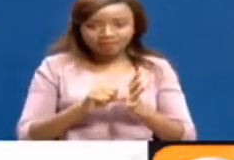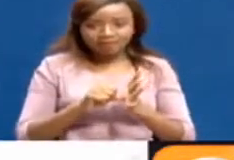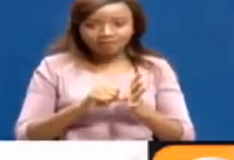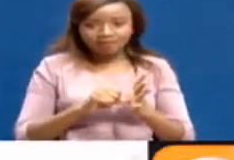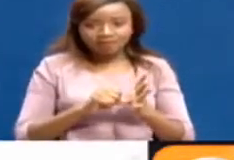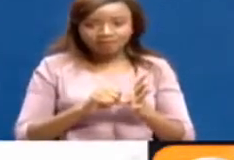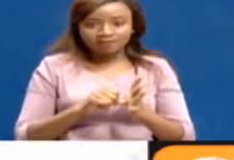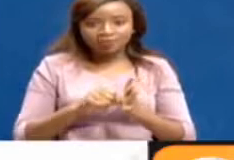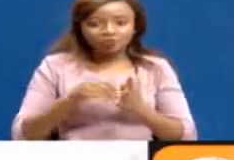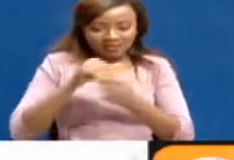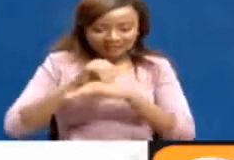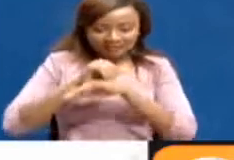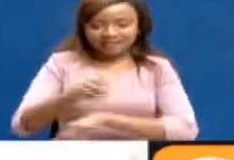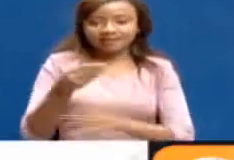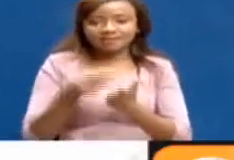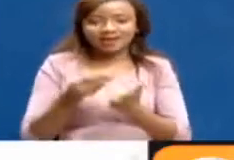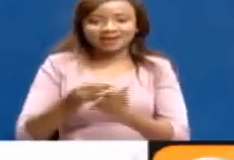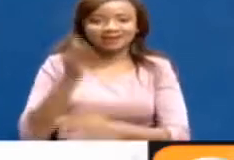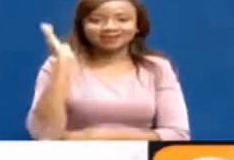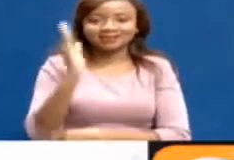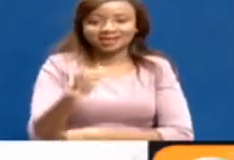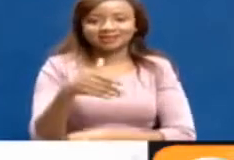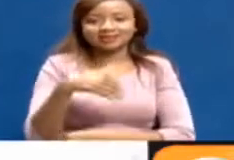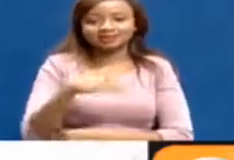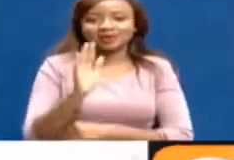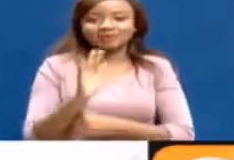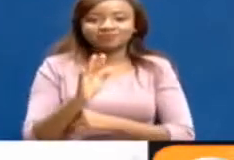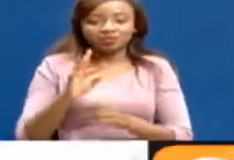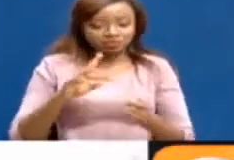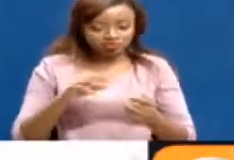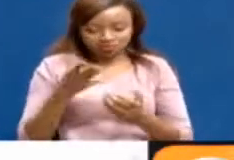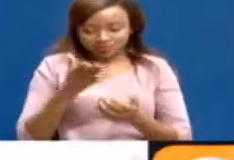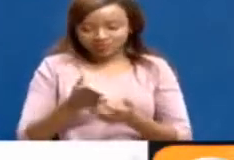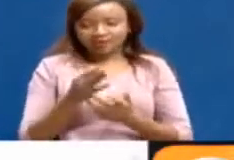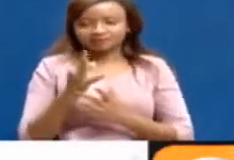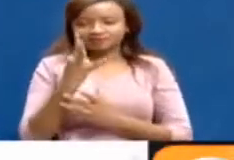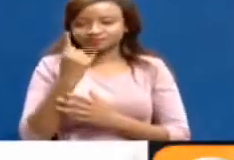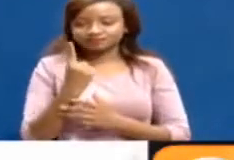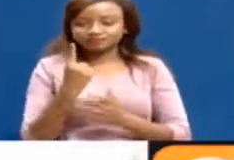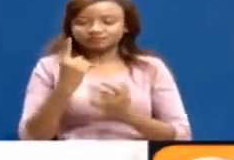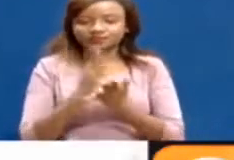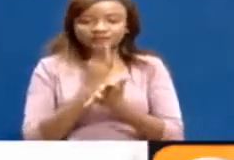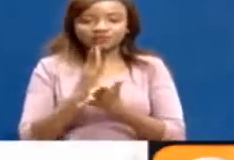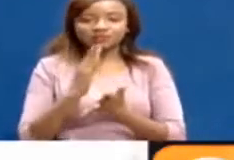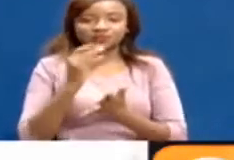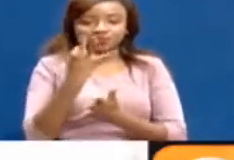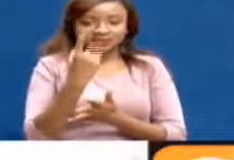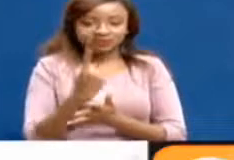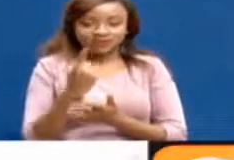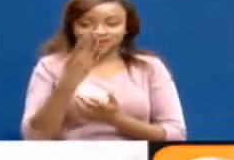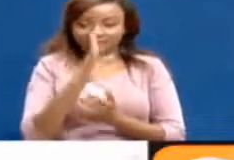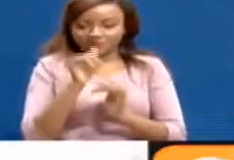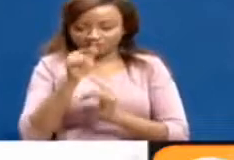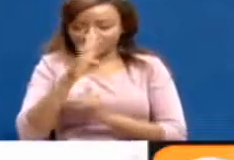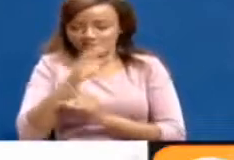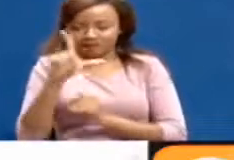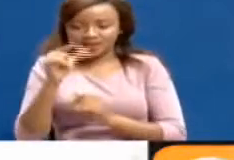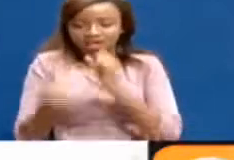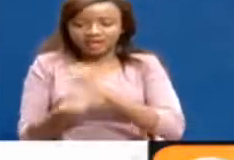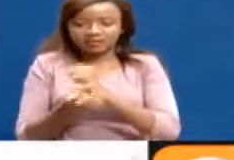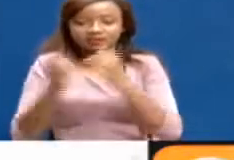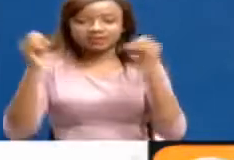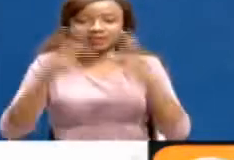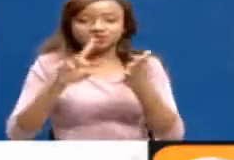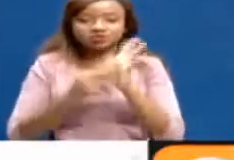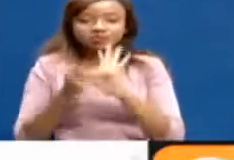is actually direct cash transfers. And so we provide for that in section 31 of the bill. And it'll just be, these are framework then for government